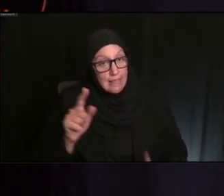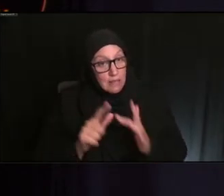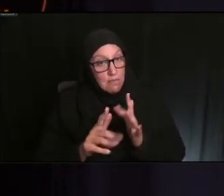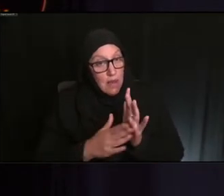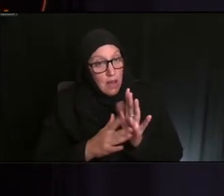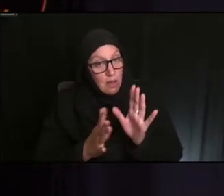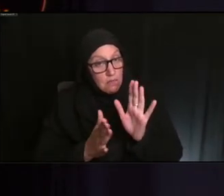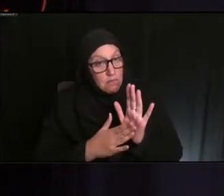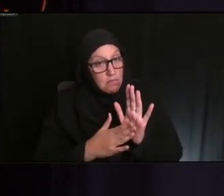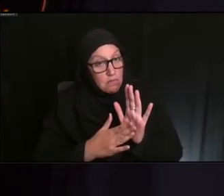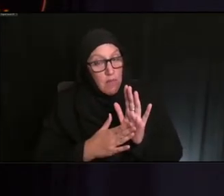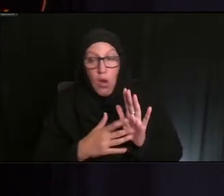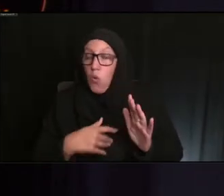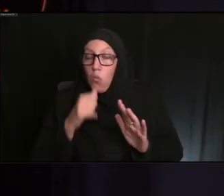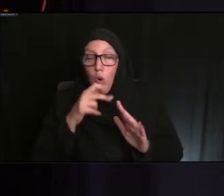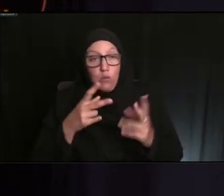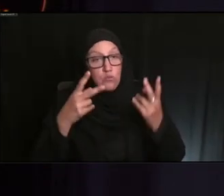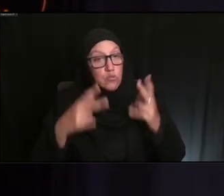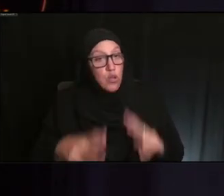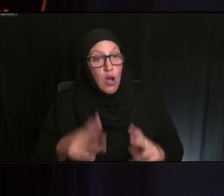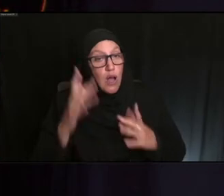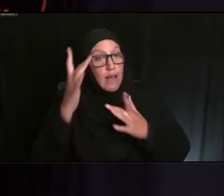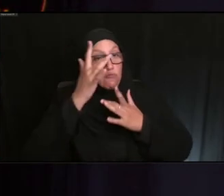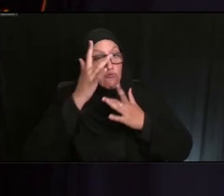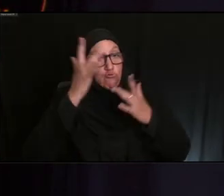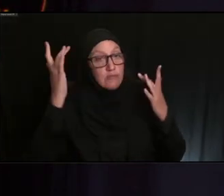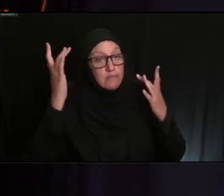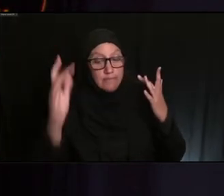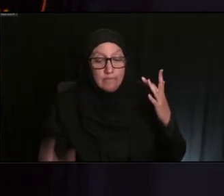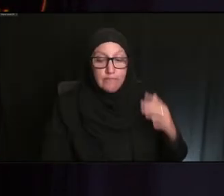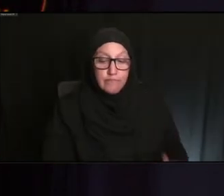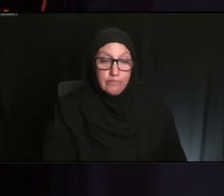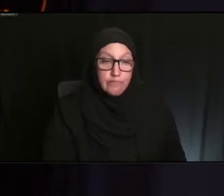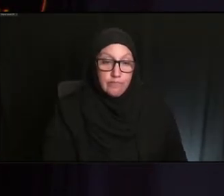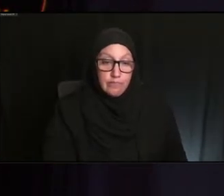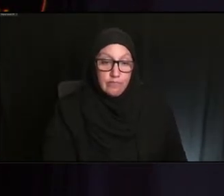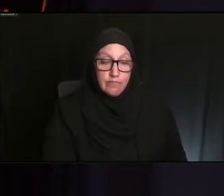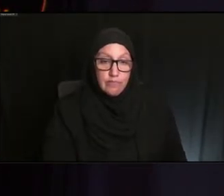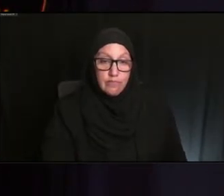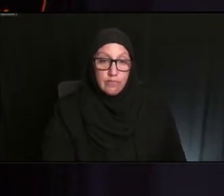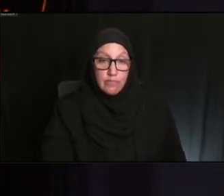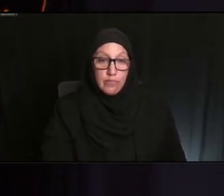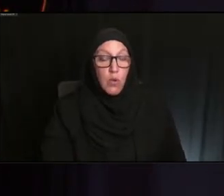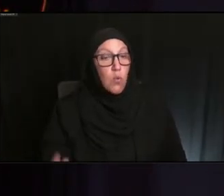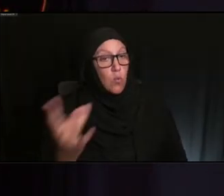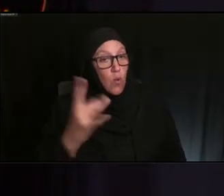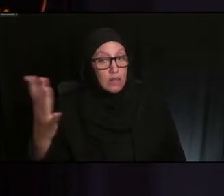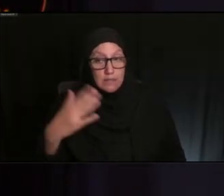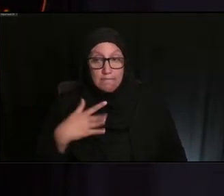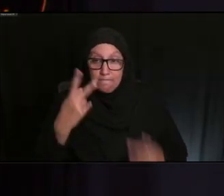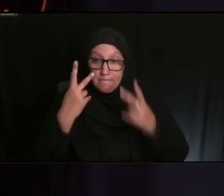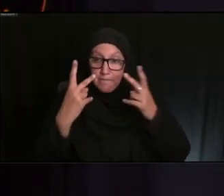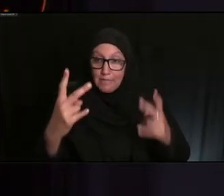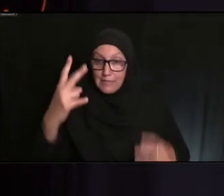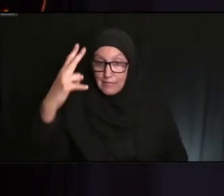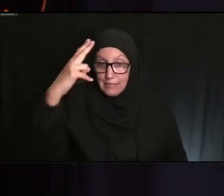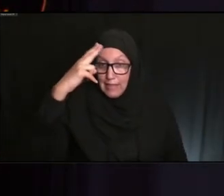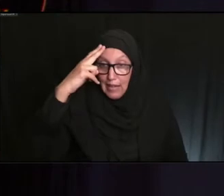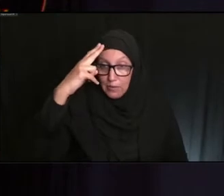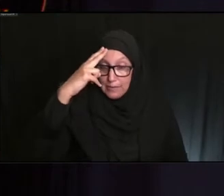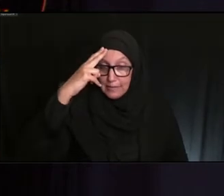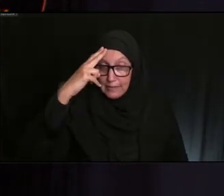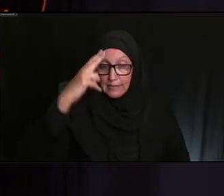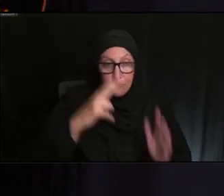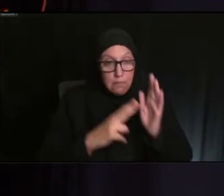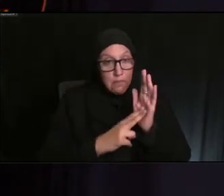I'll give you the first answer. I was once in Saudi Arabia. I was in Makkah al-Mukarrami. This is back in the